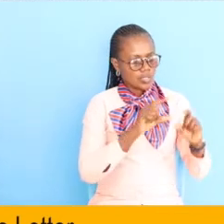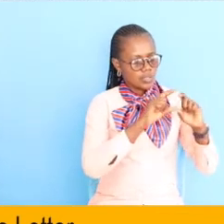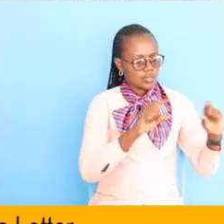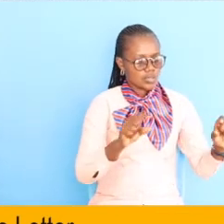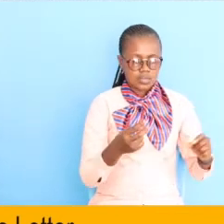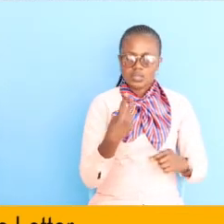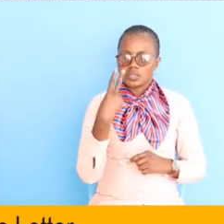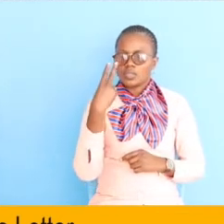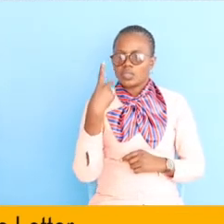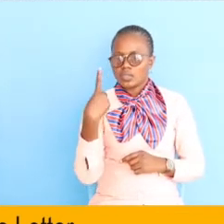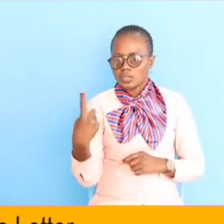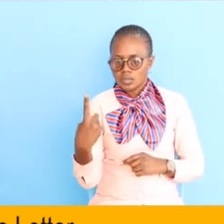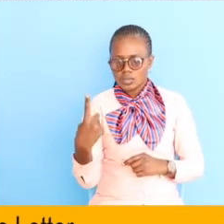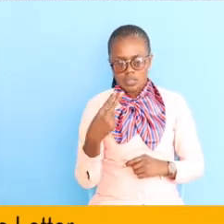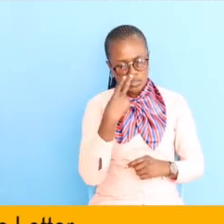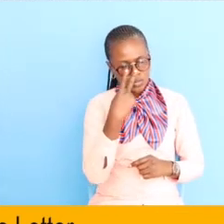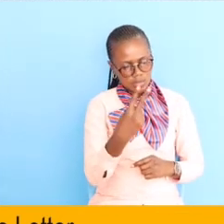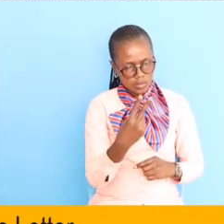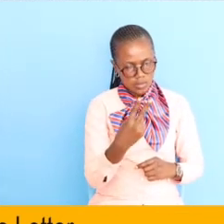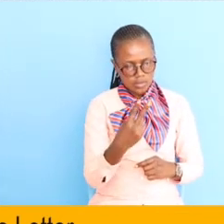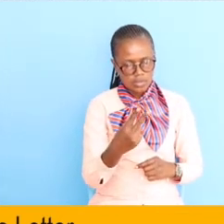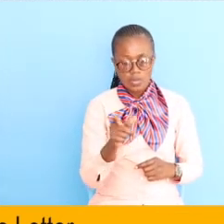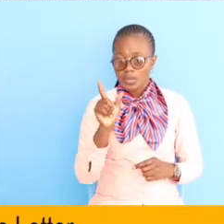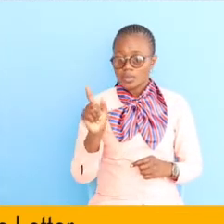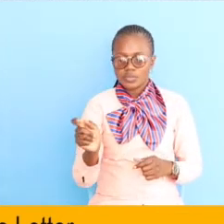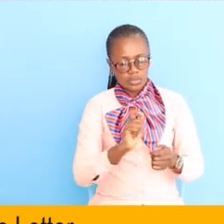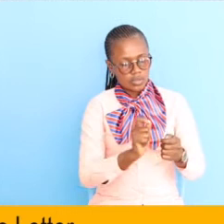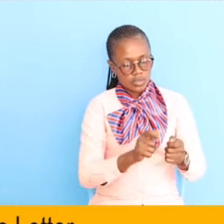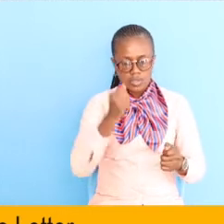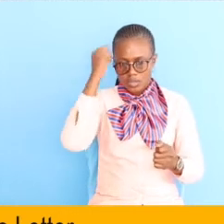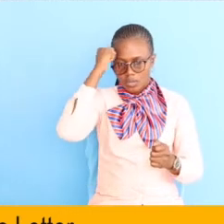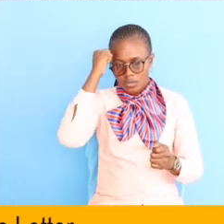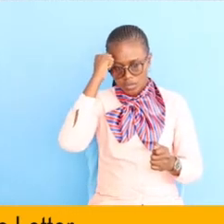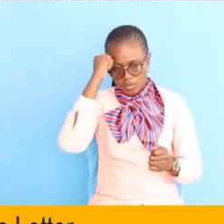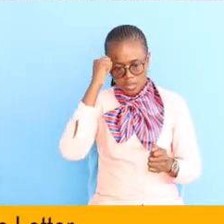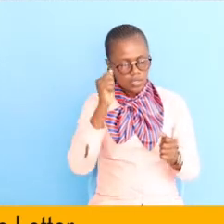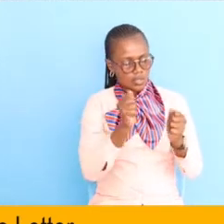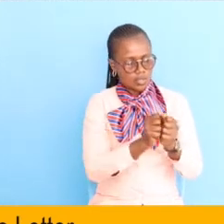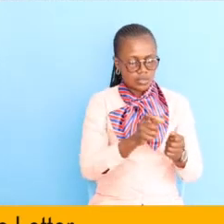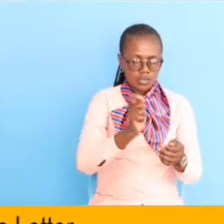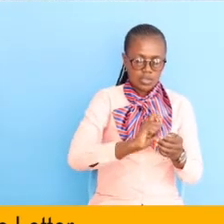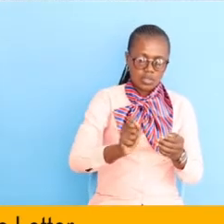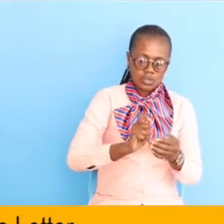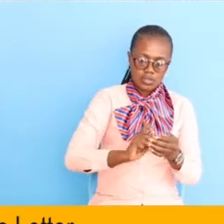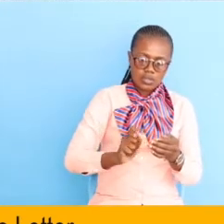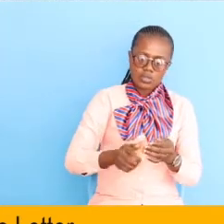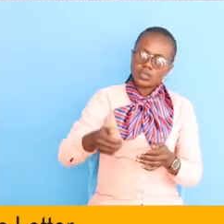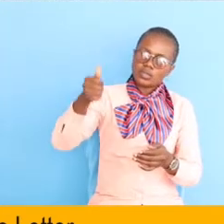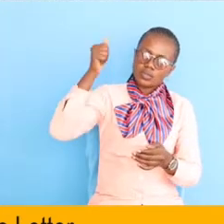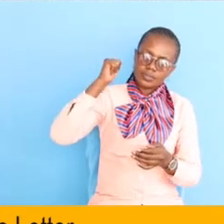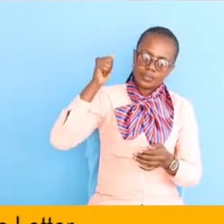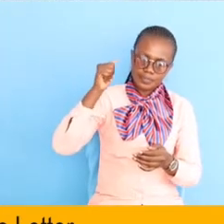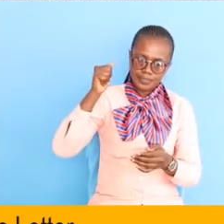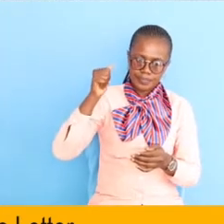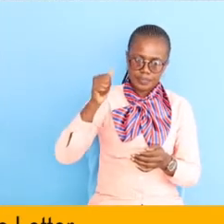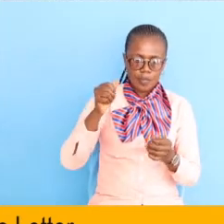the person is trying to make somebody remember what he did sometimes in the past. And so it reads about